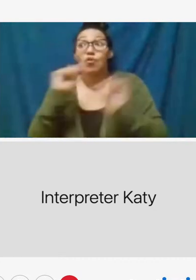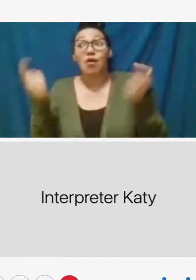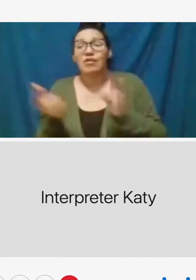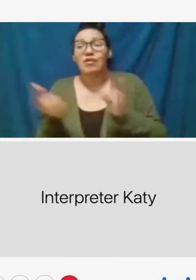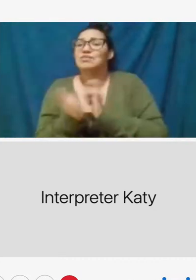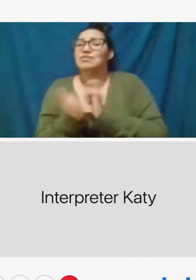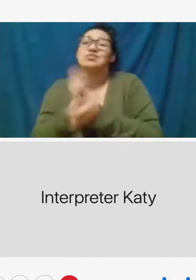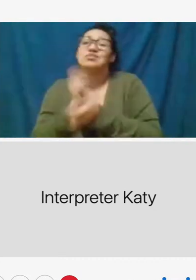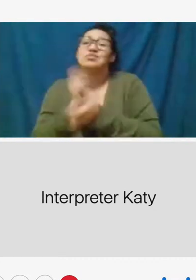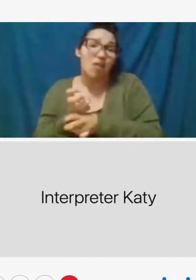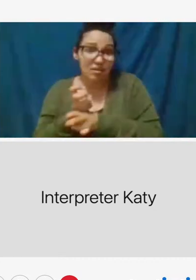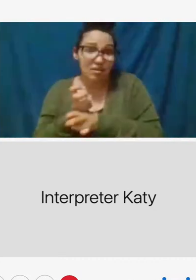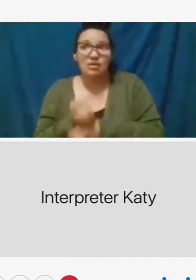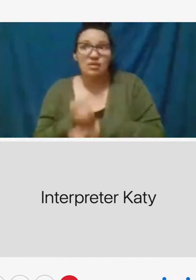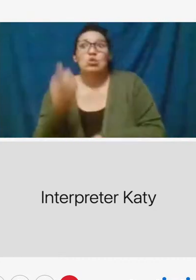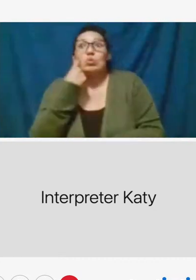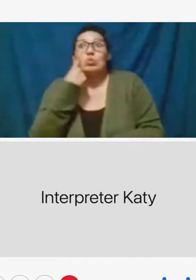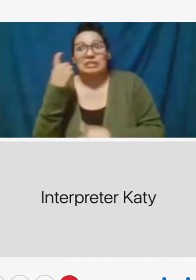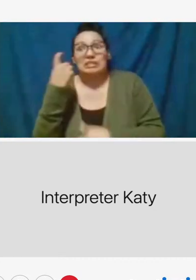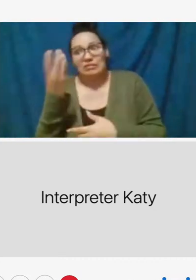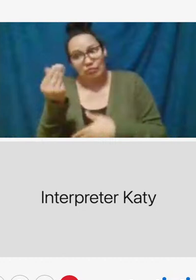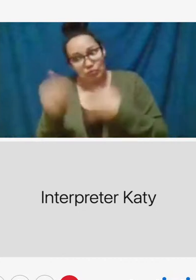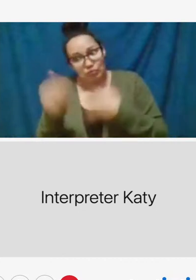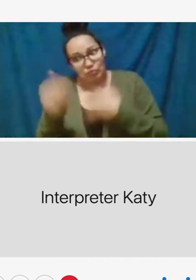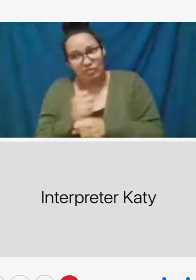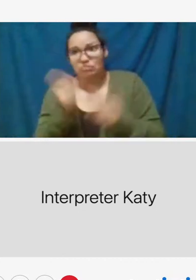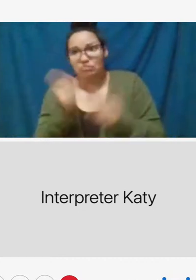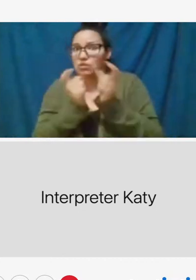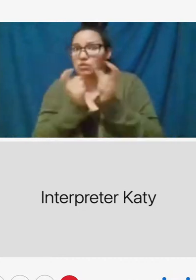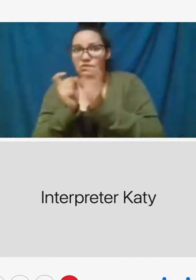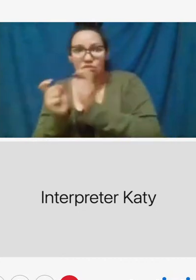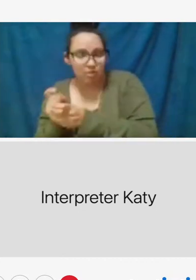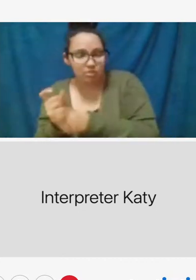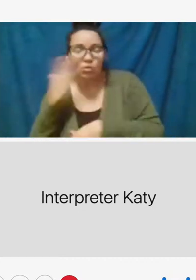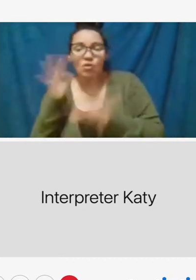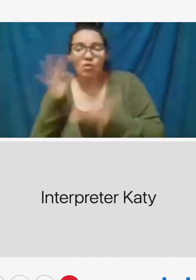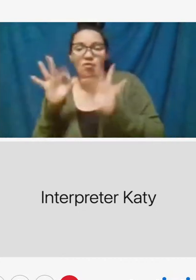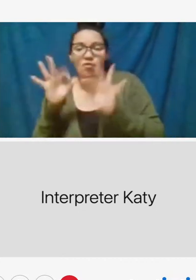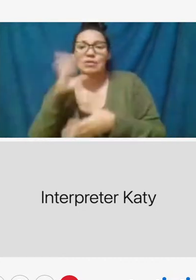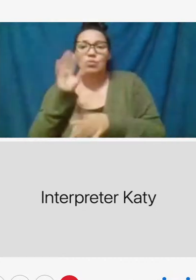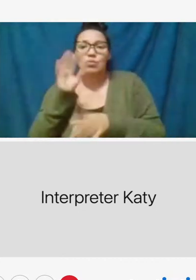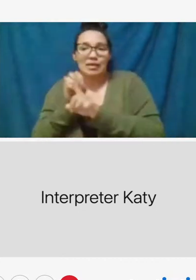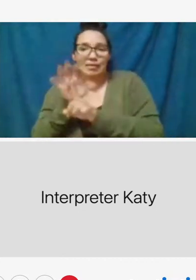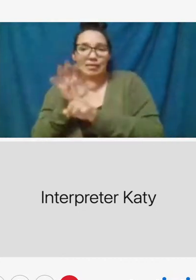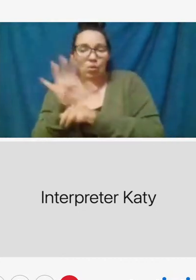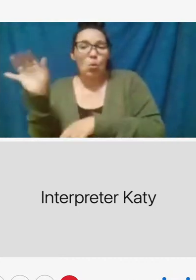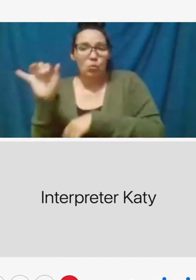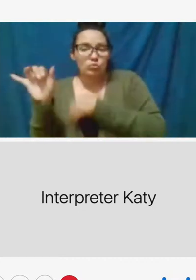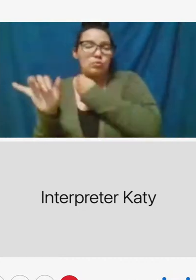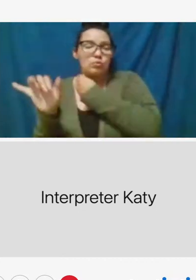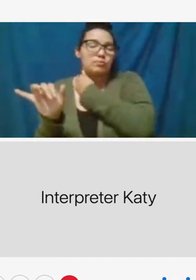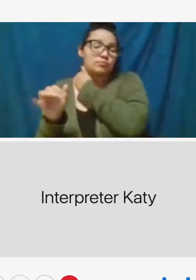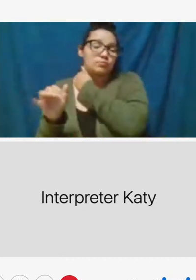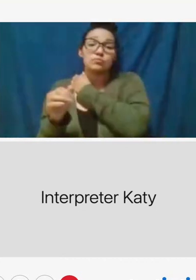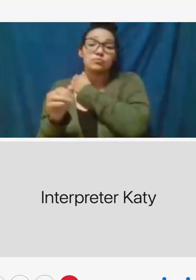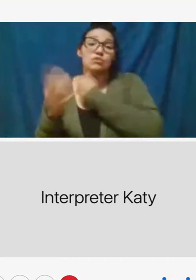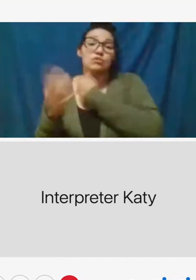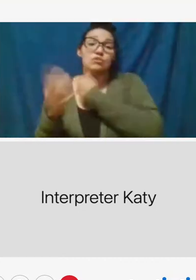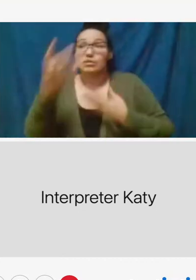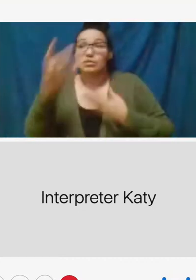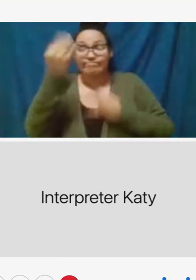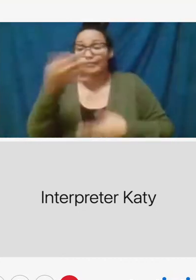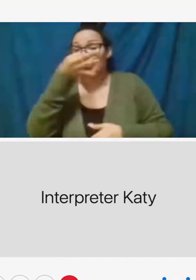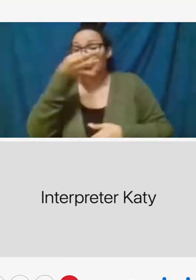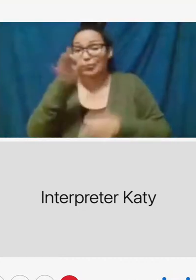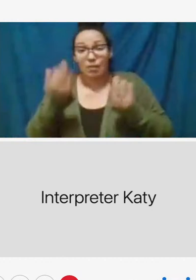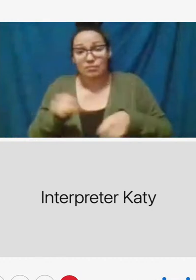last couple years and we know families uh will be impacted by this so we would like to get it out as soon as possible Mr Yar